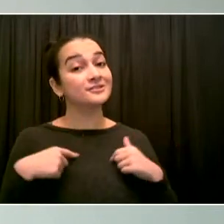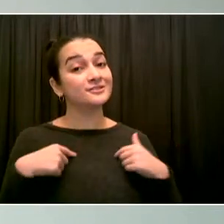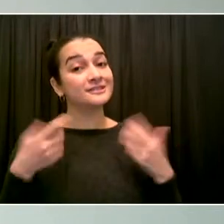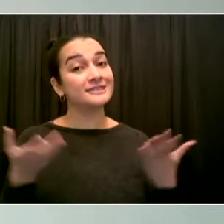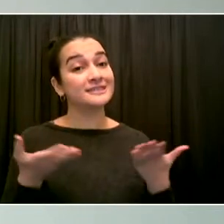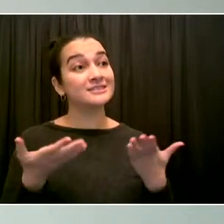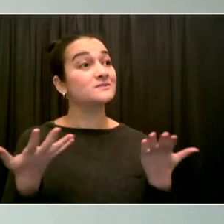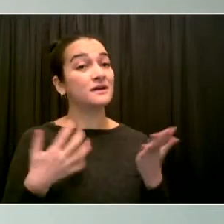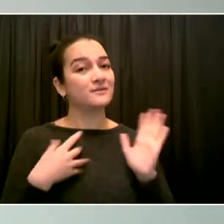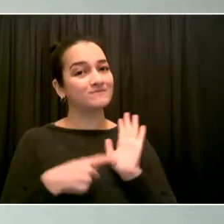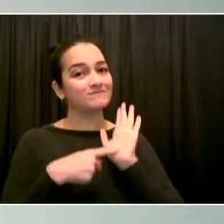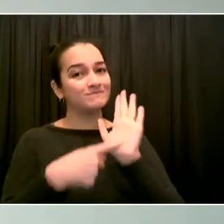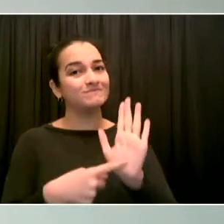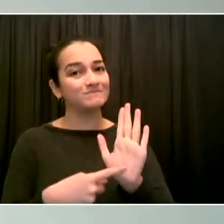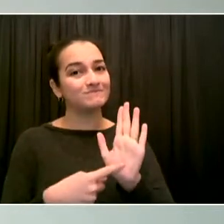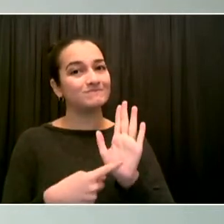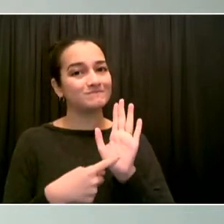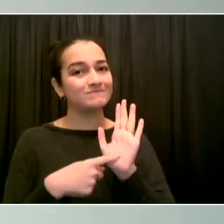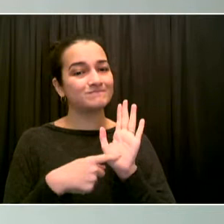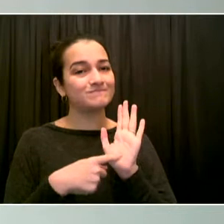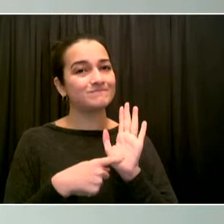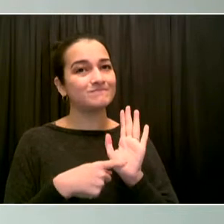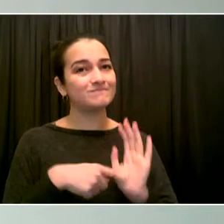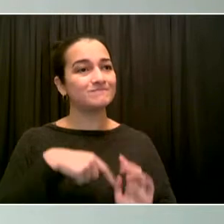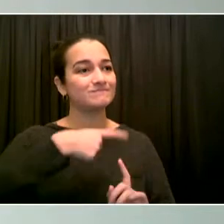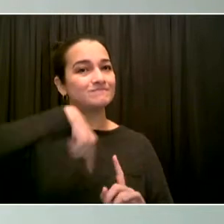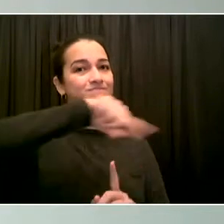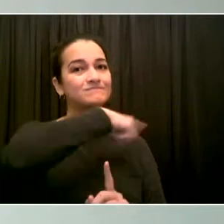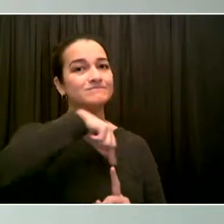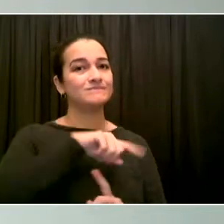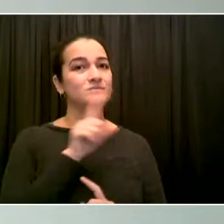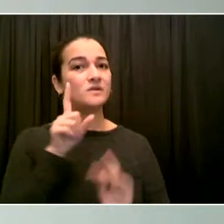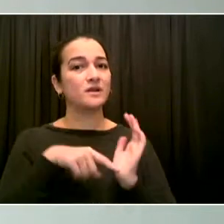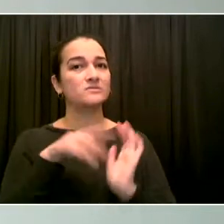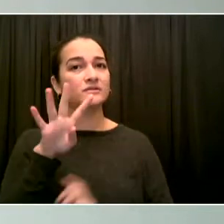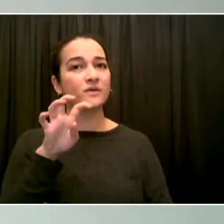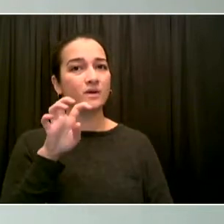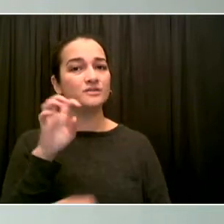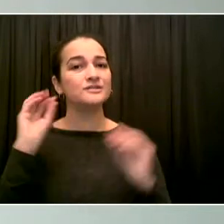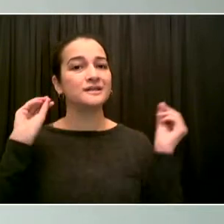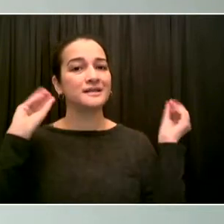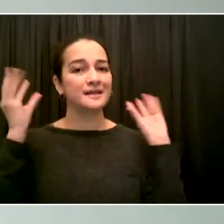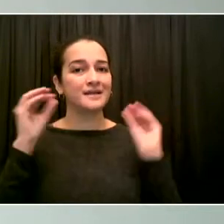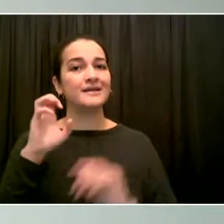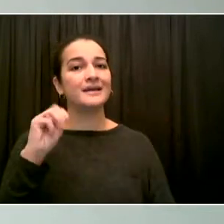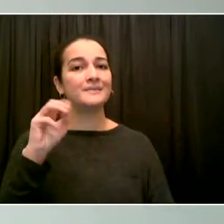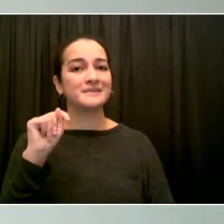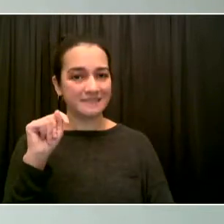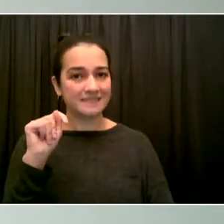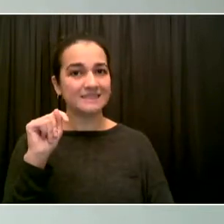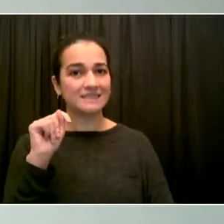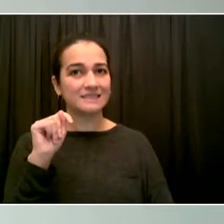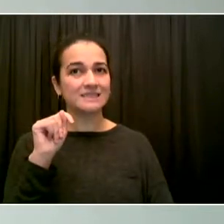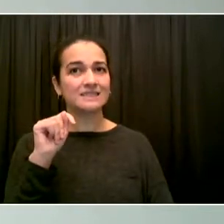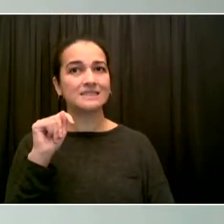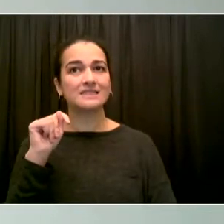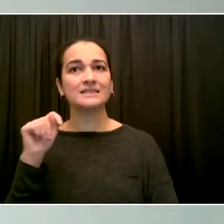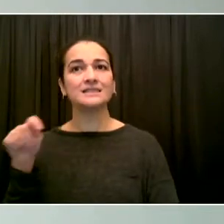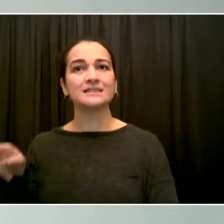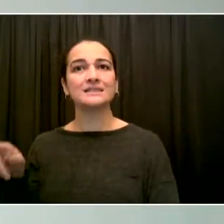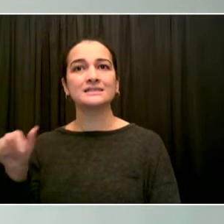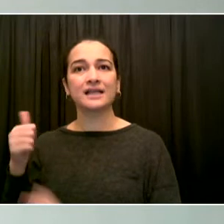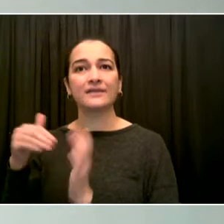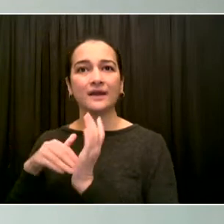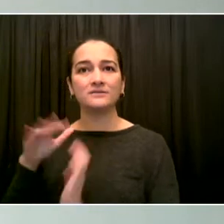EMTs and over 250 paramedics that work in this city every single day, we urge our community, we urge